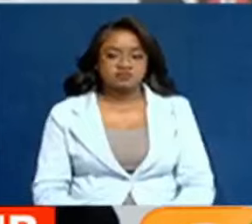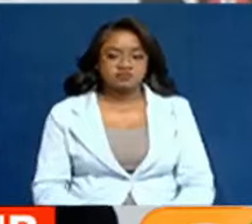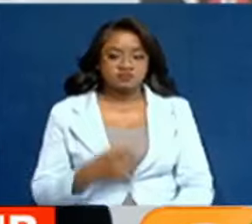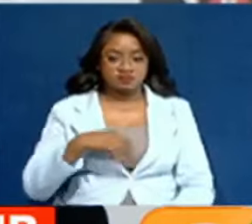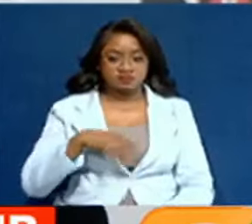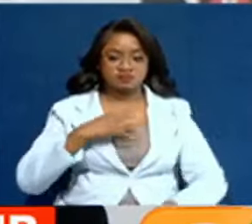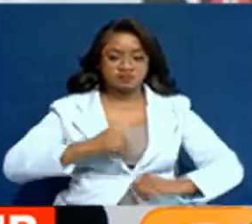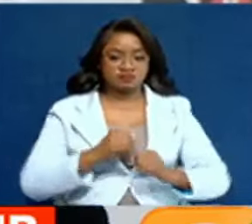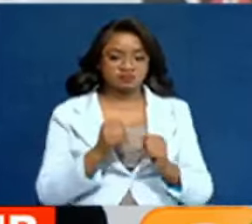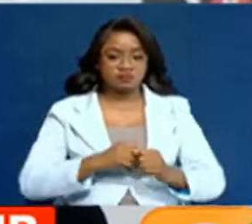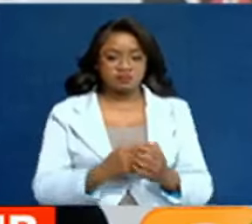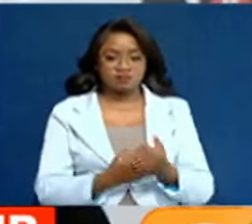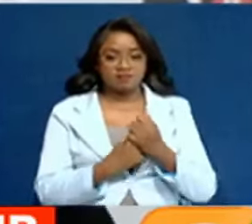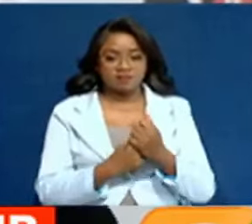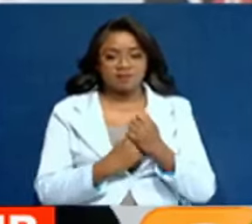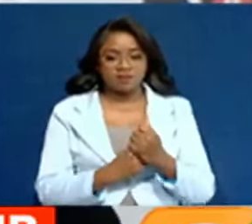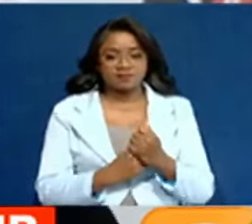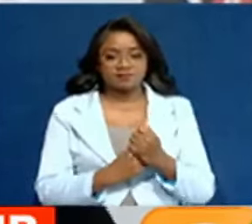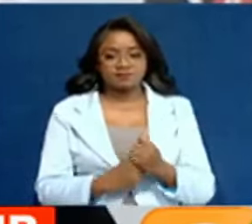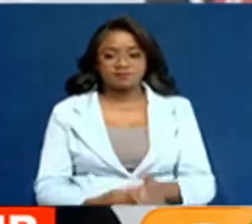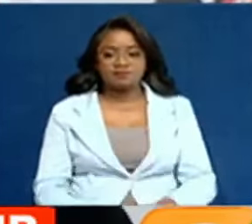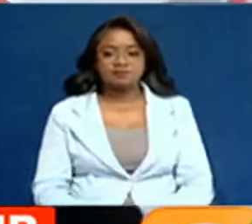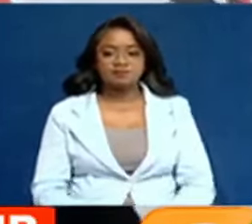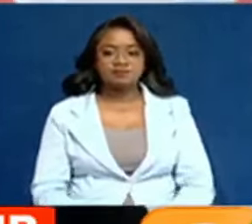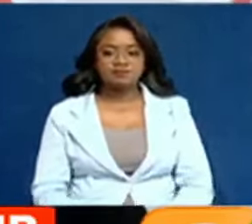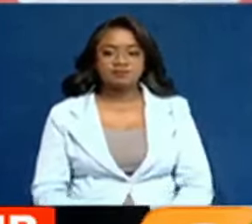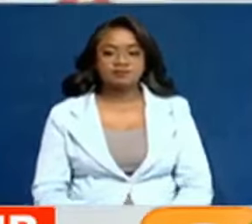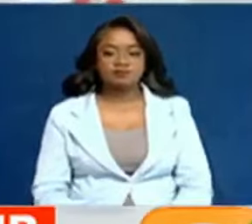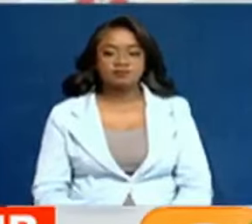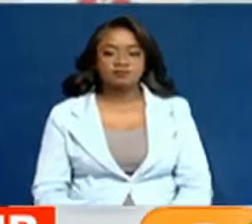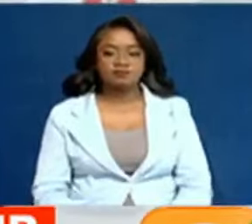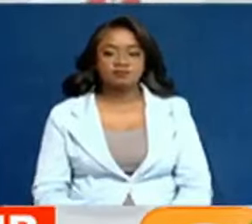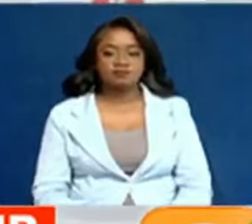we are happy to be here. Thank you.